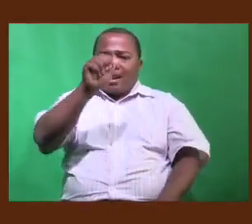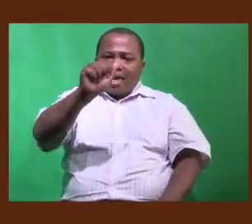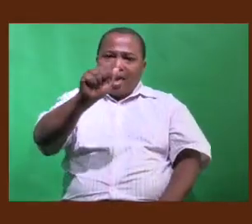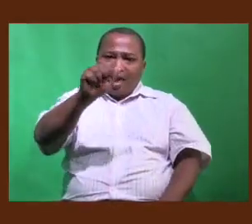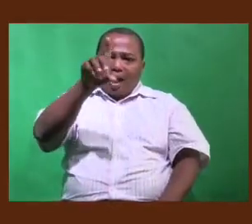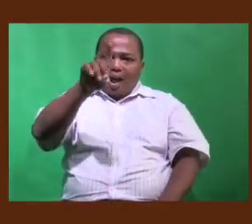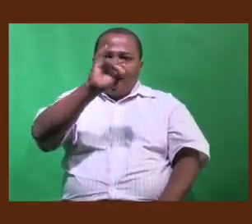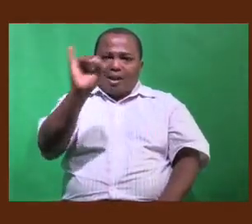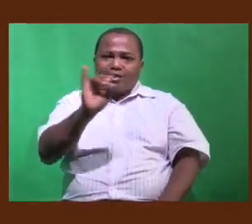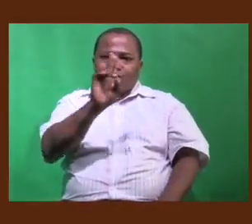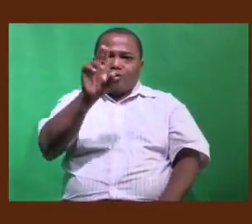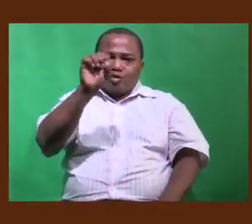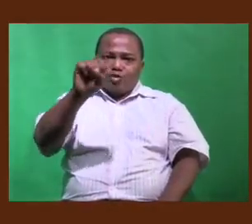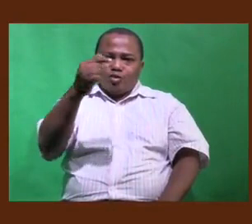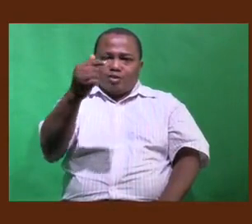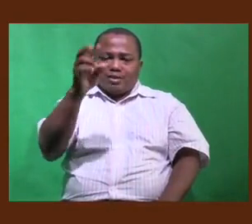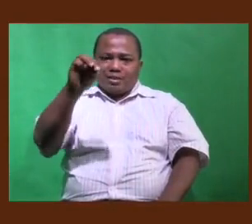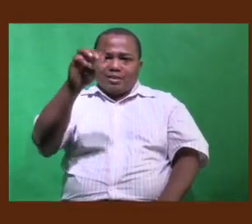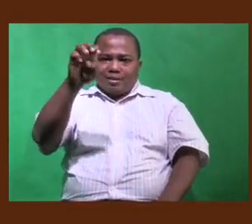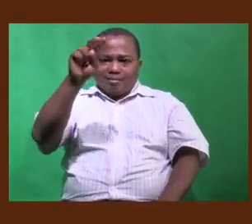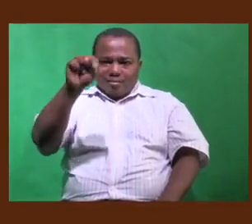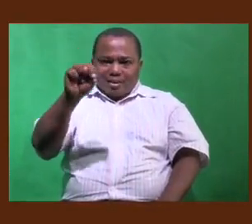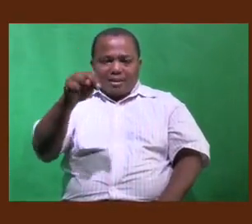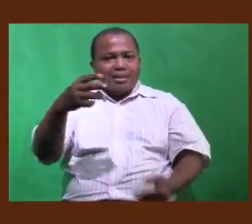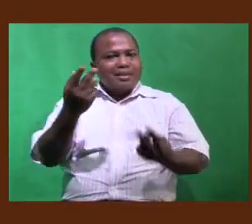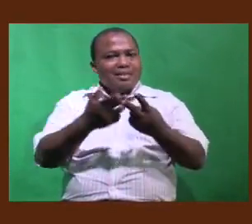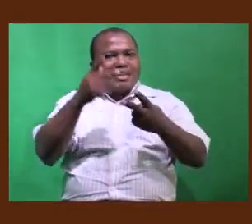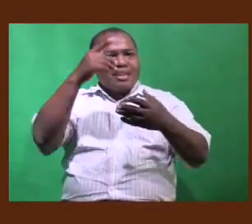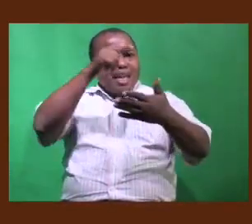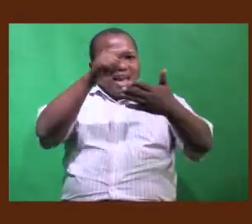Second, to identify 4 basic adjusting entry.